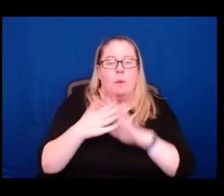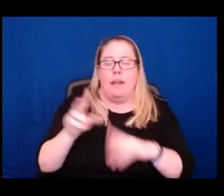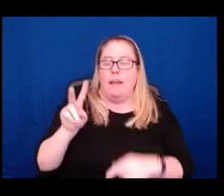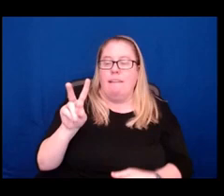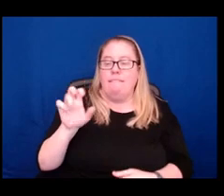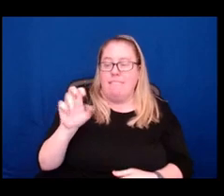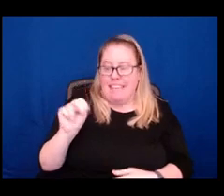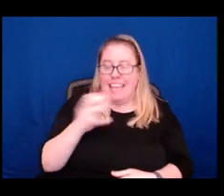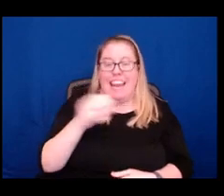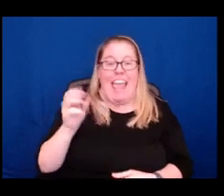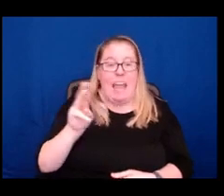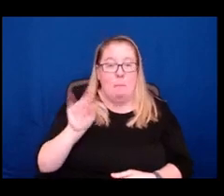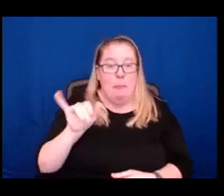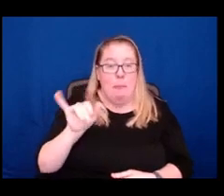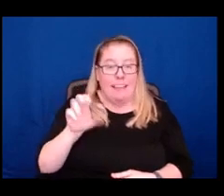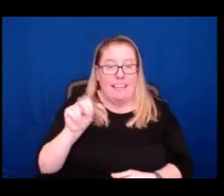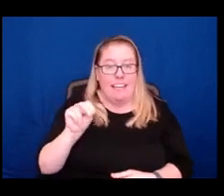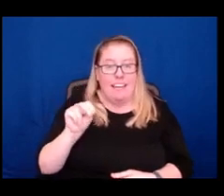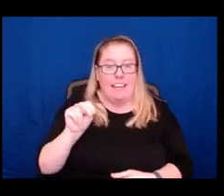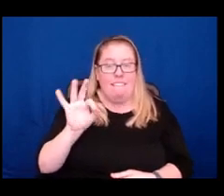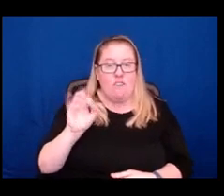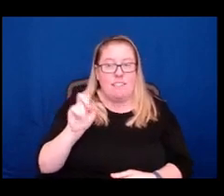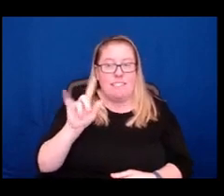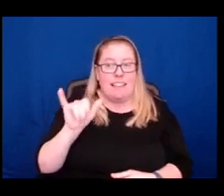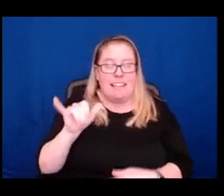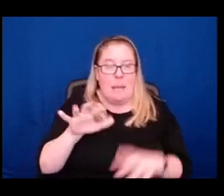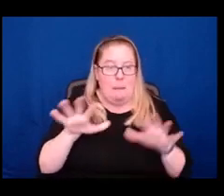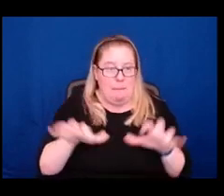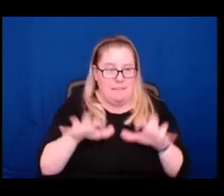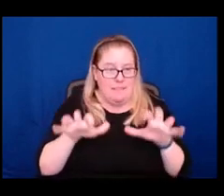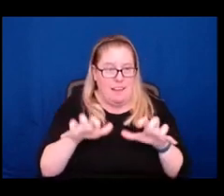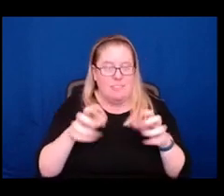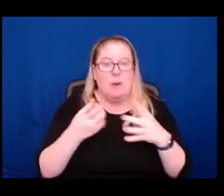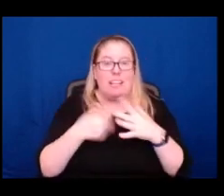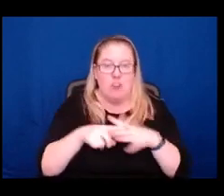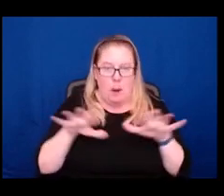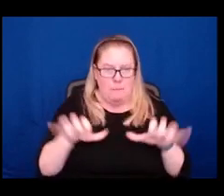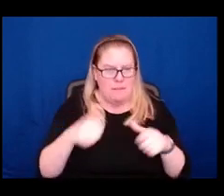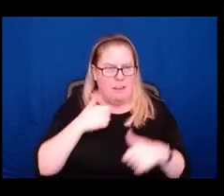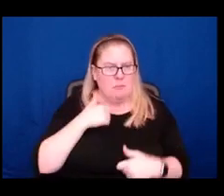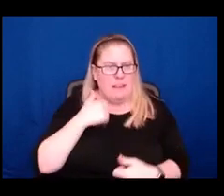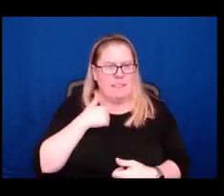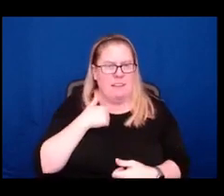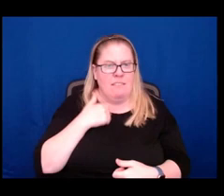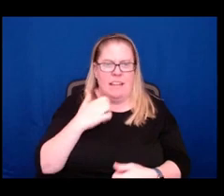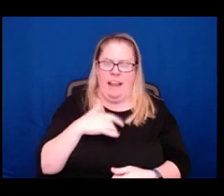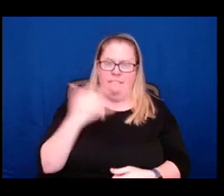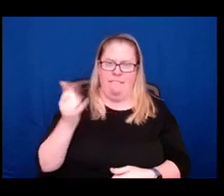about on YouTube. And so I started doing this massage on myself, and I really feel like that massage helped